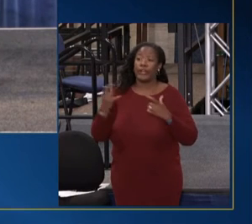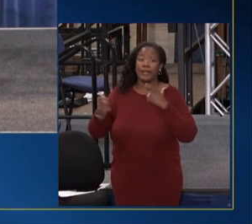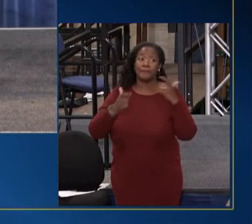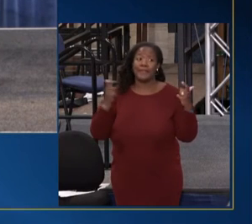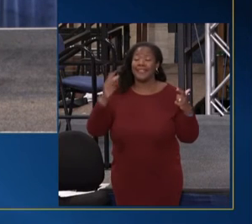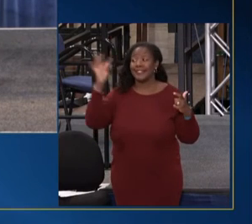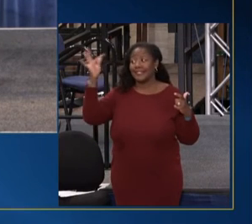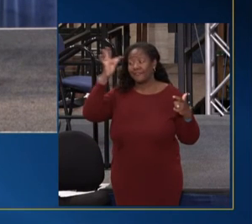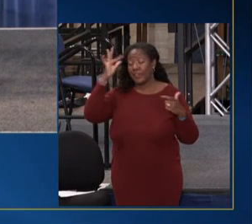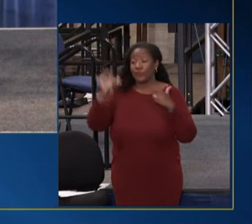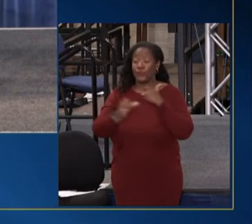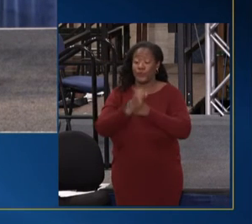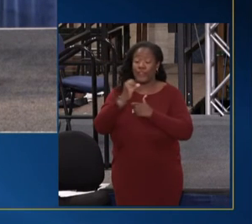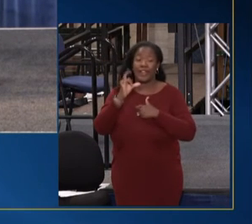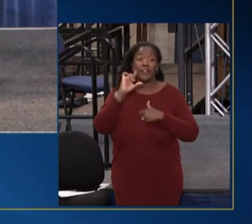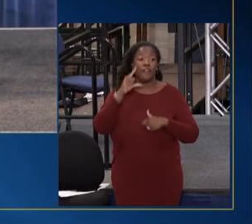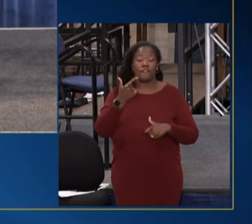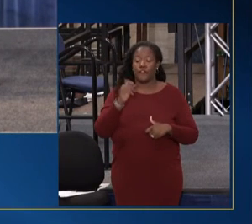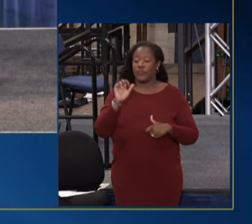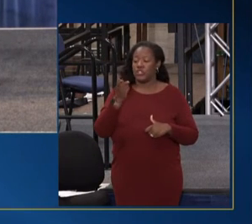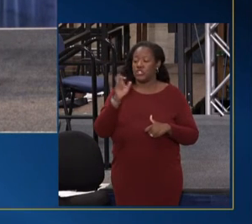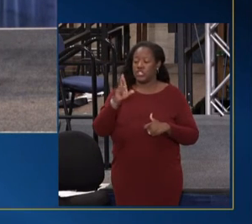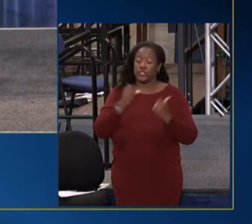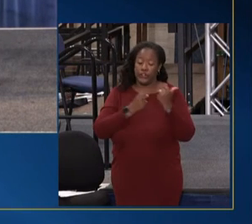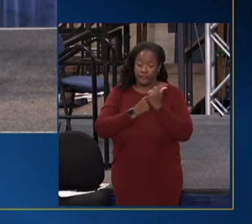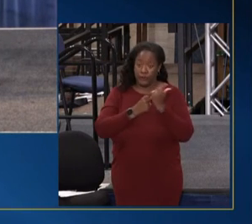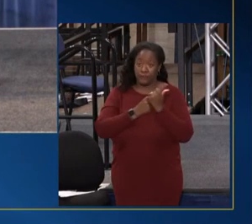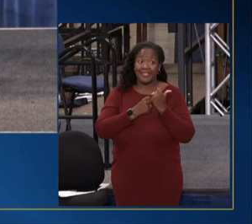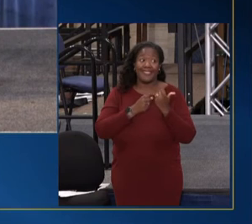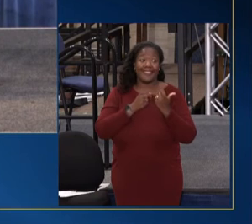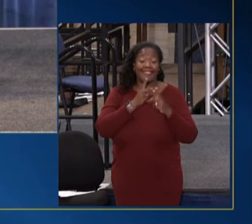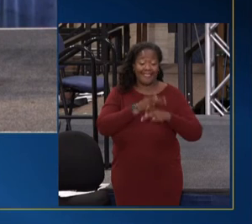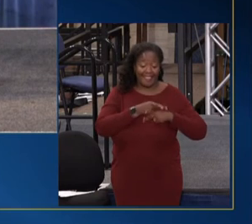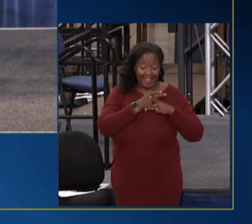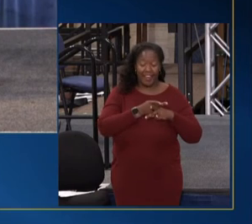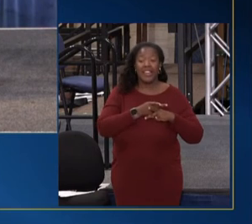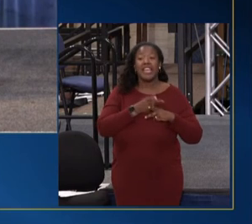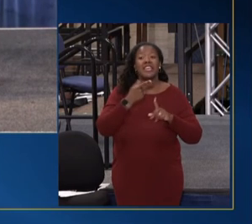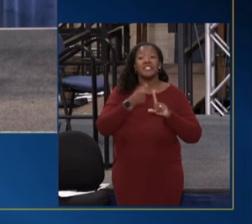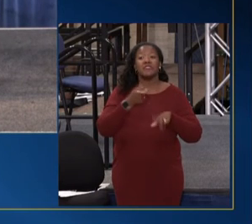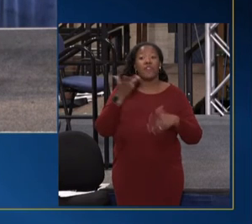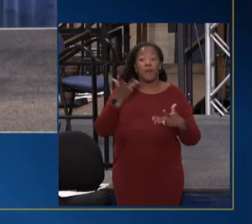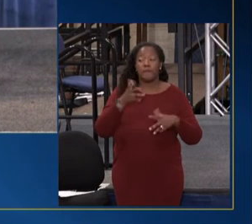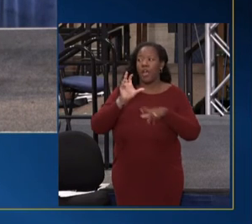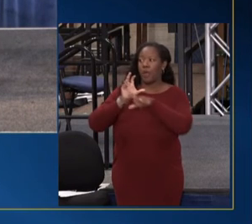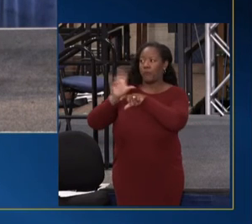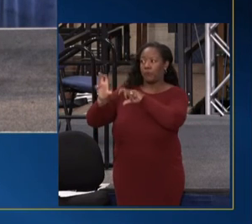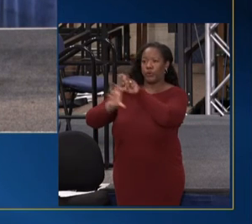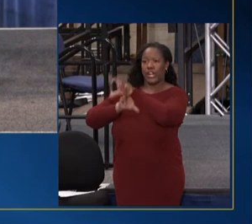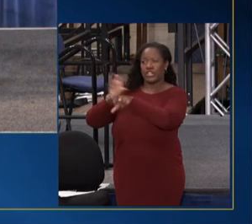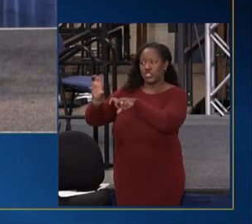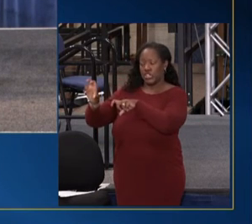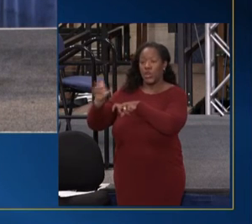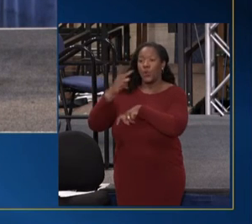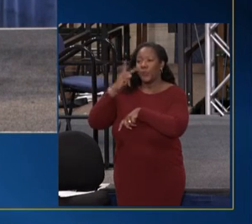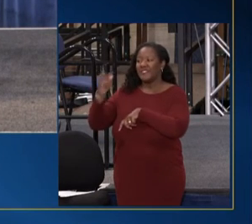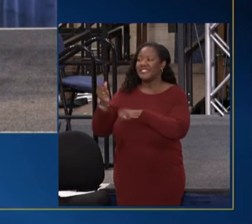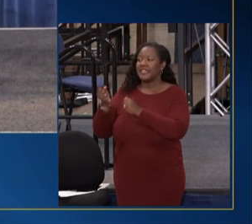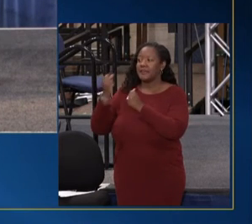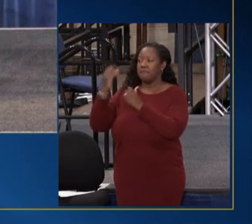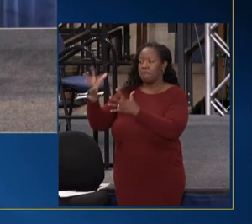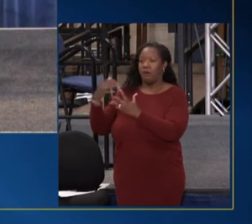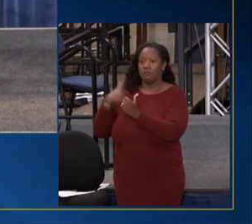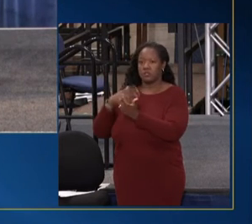threat for gender-affirming care is through the appropriations process. We've seen already multiple riders that are trying to restrict